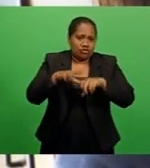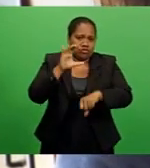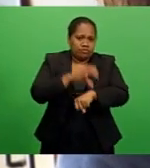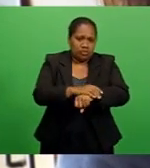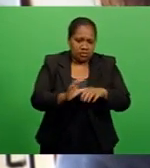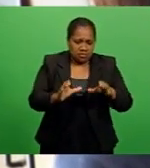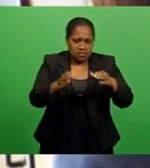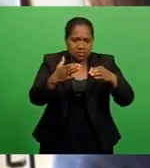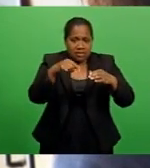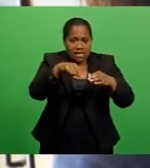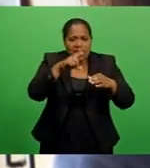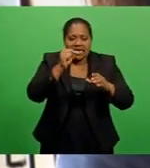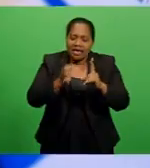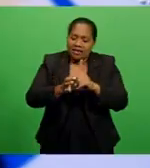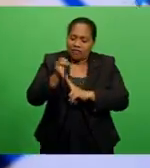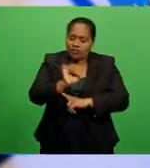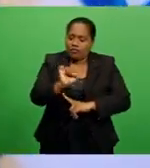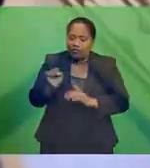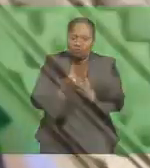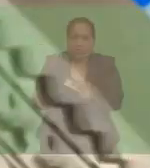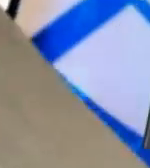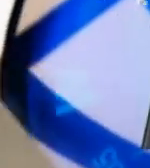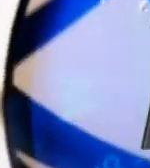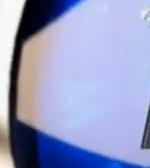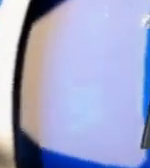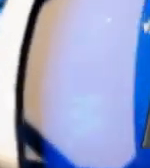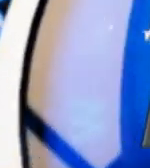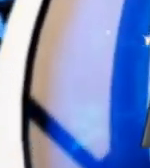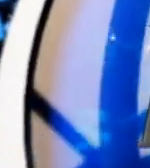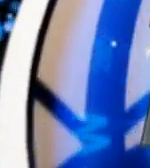also improve the services.